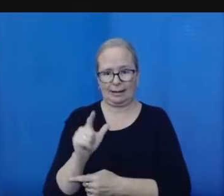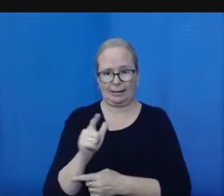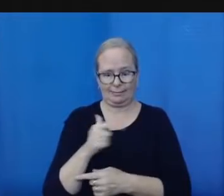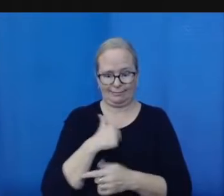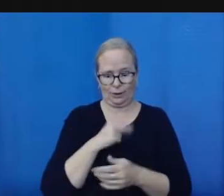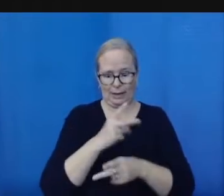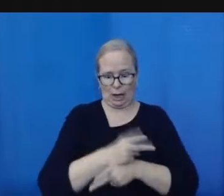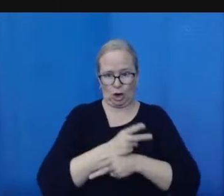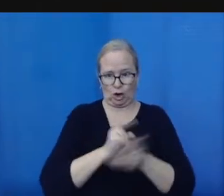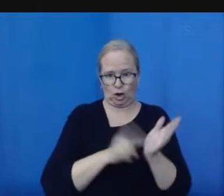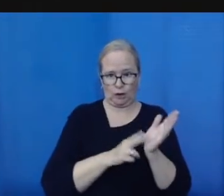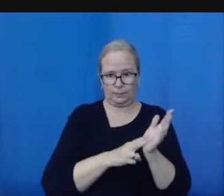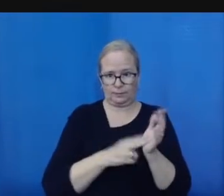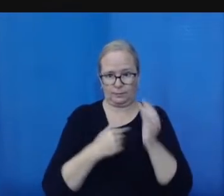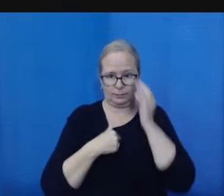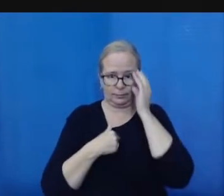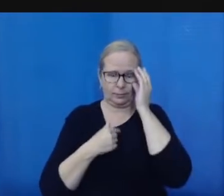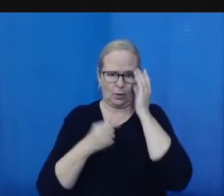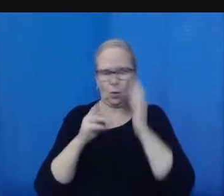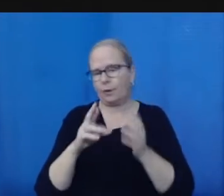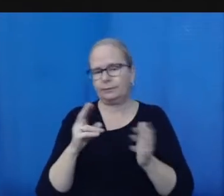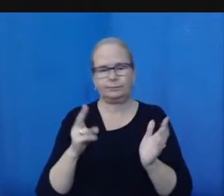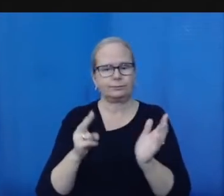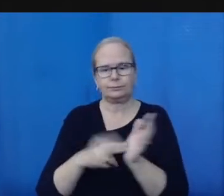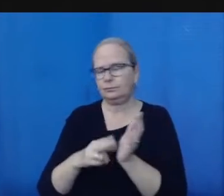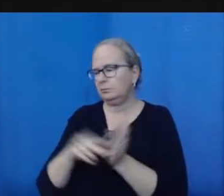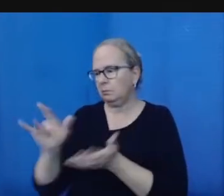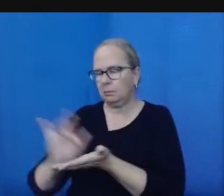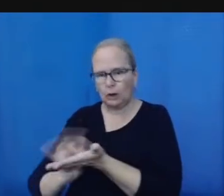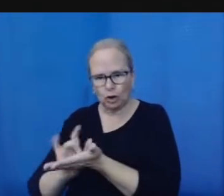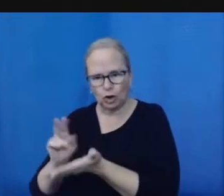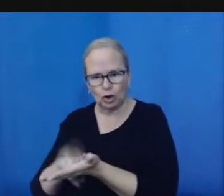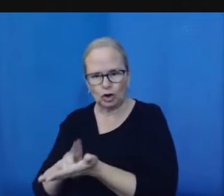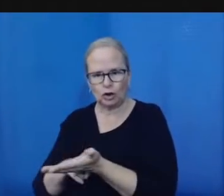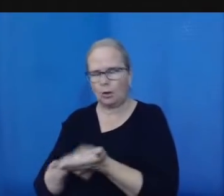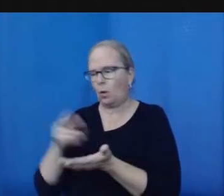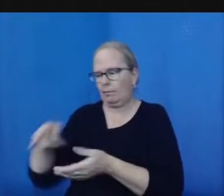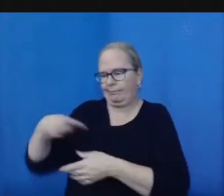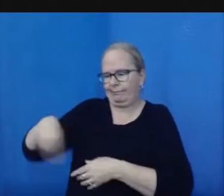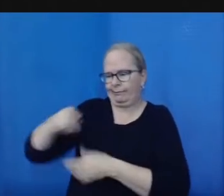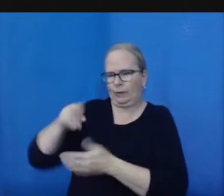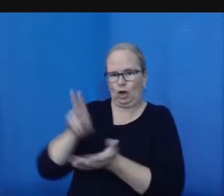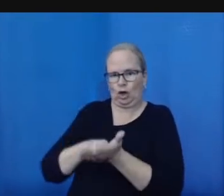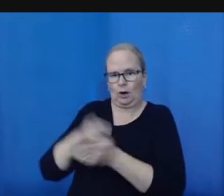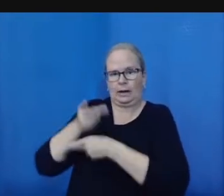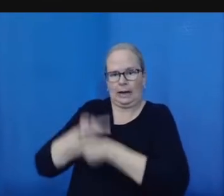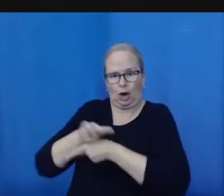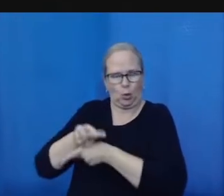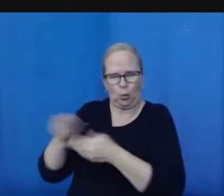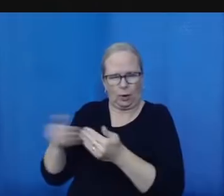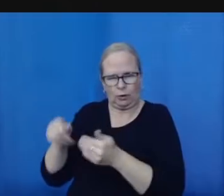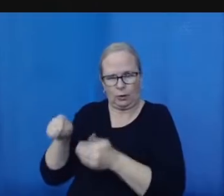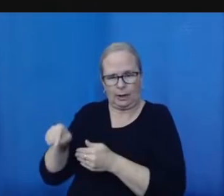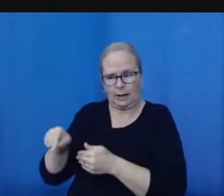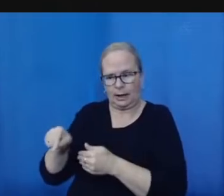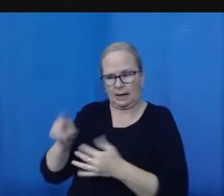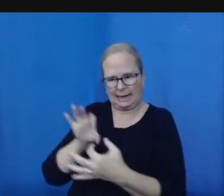of connection that you have within your job, within the